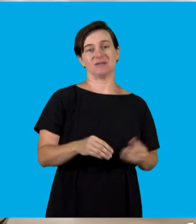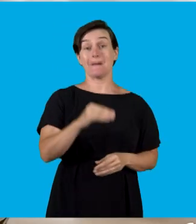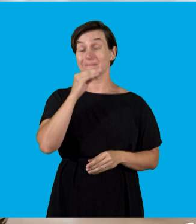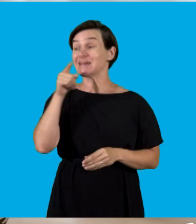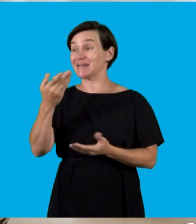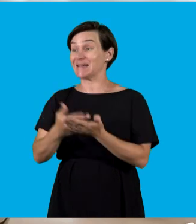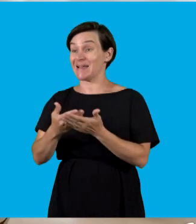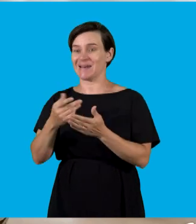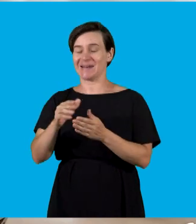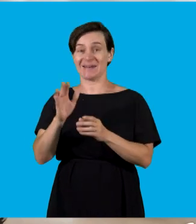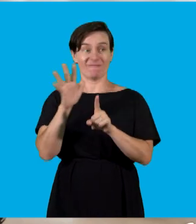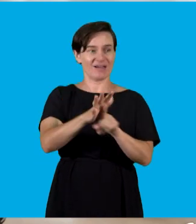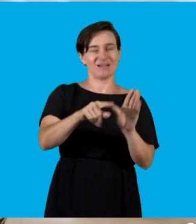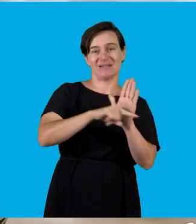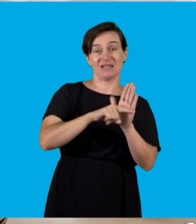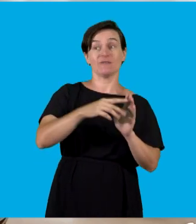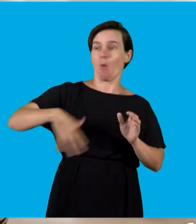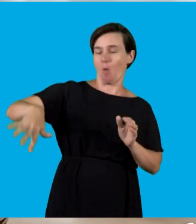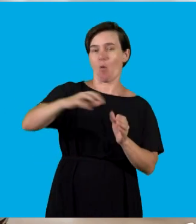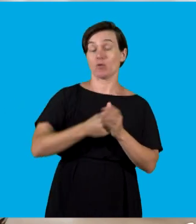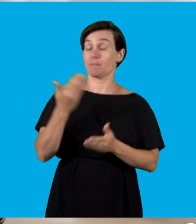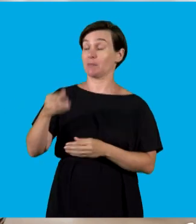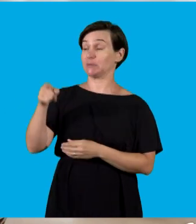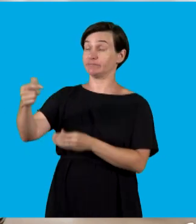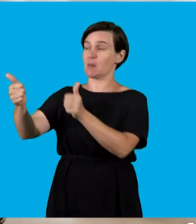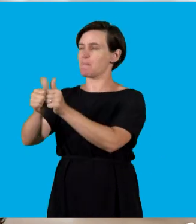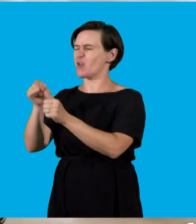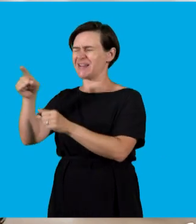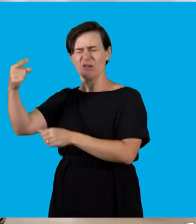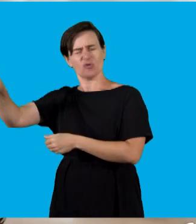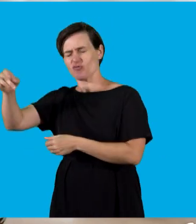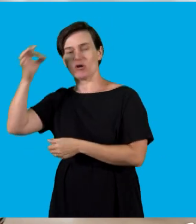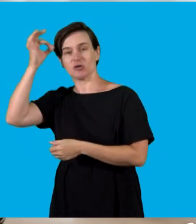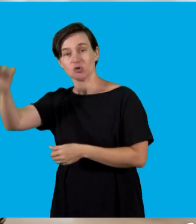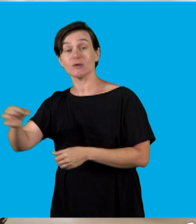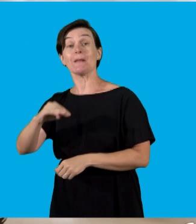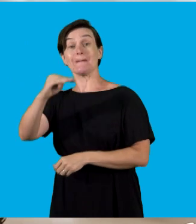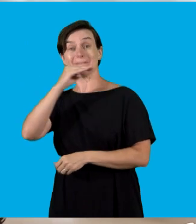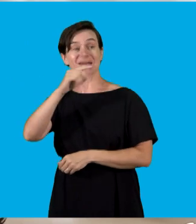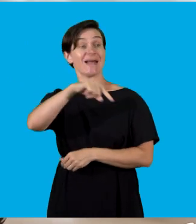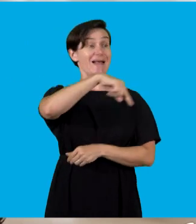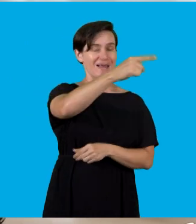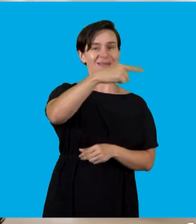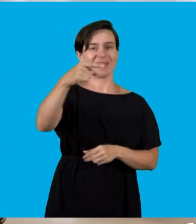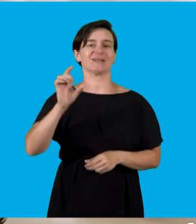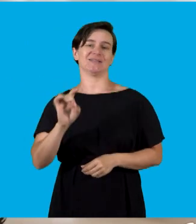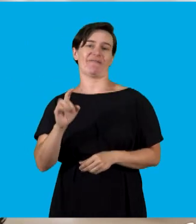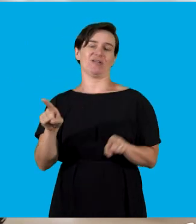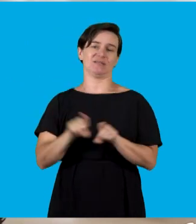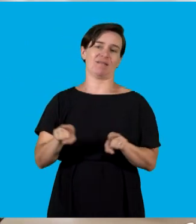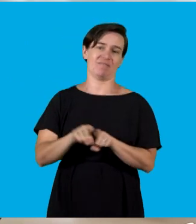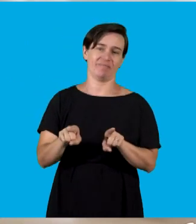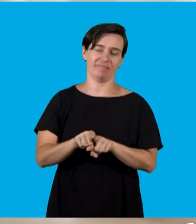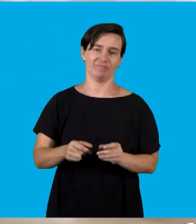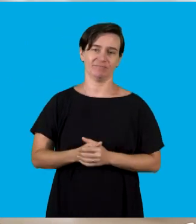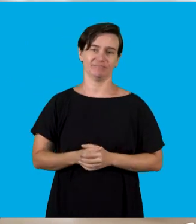the partners in a partnership. So if one partner takes the wrong decision, that wrong decision is going to bind even other partners as well